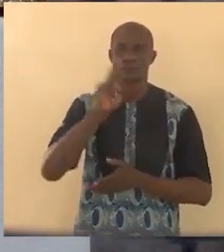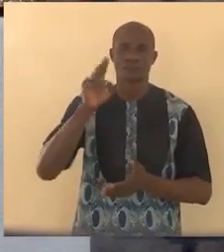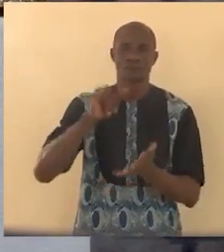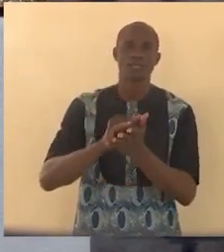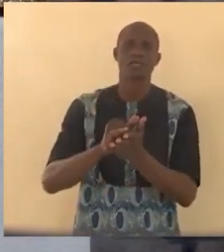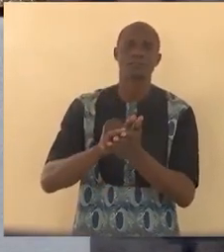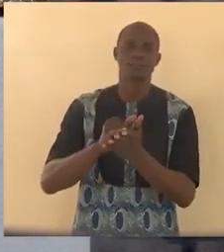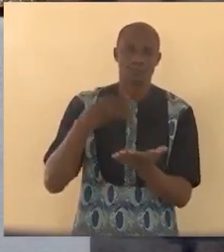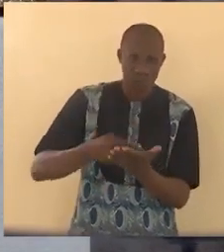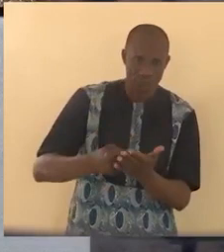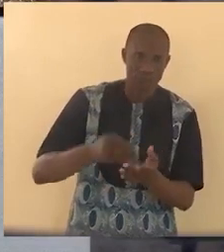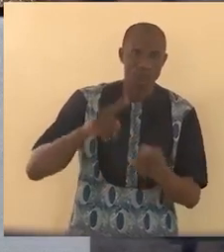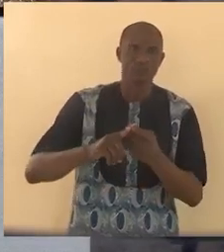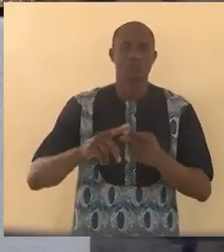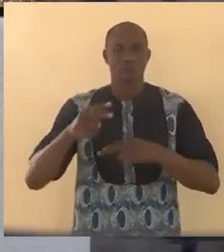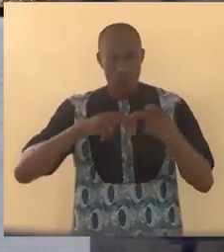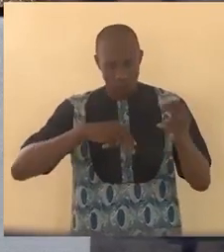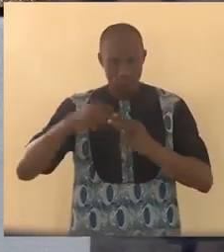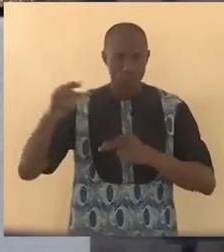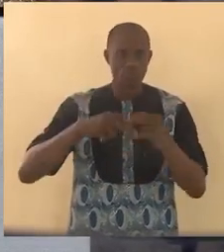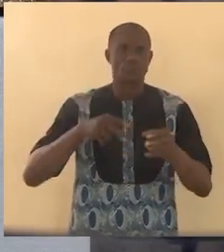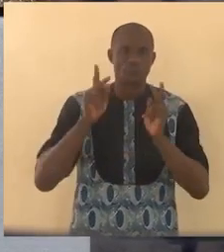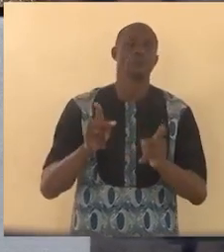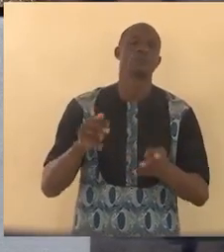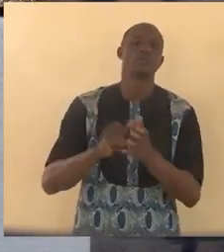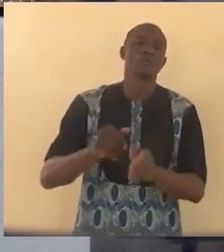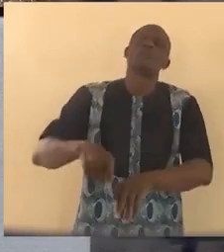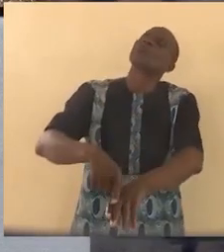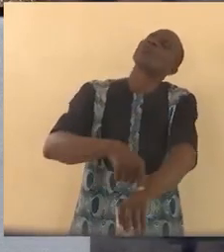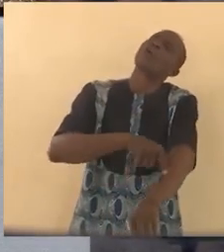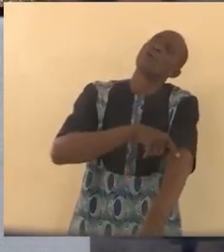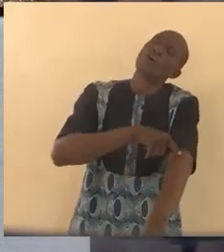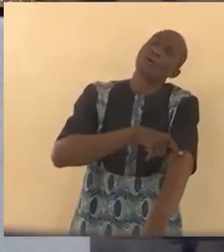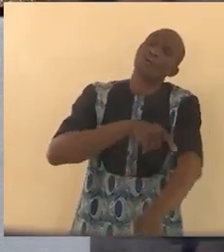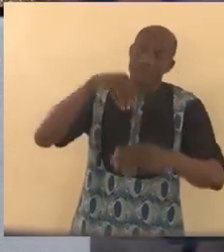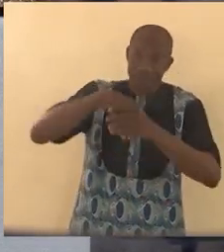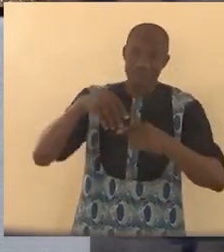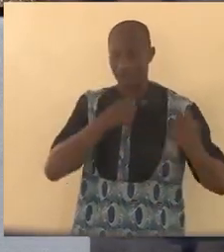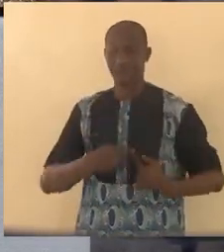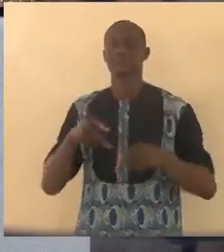Use that money to build a legacy in the hearts of people that will last forever.